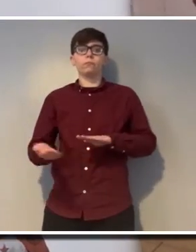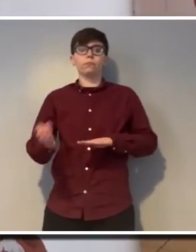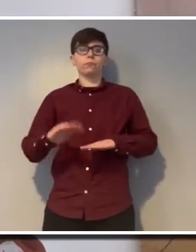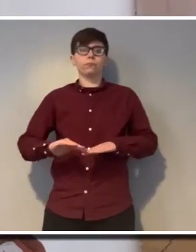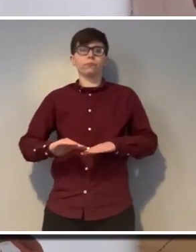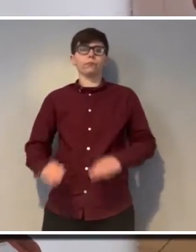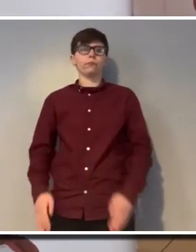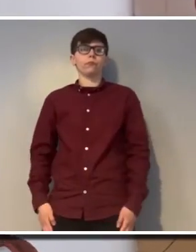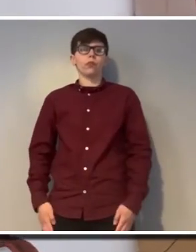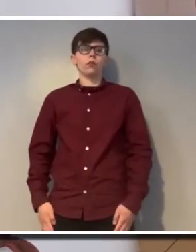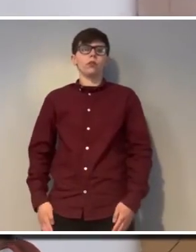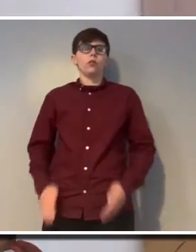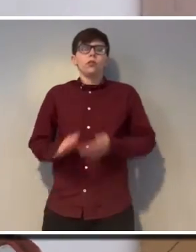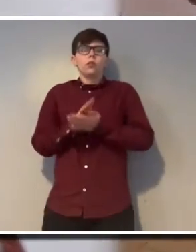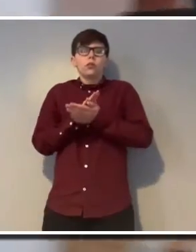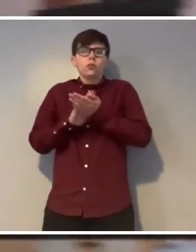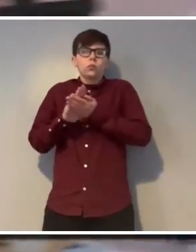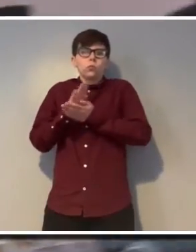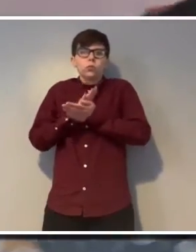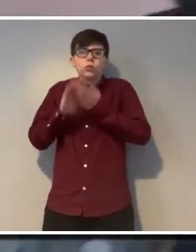with foil,